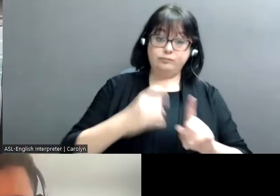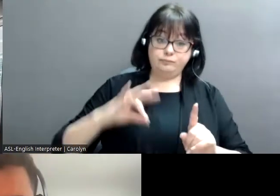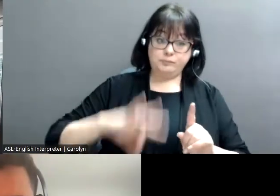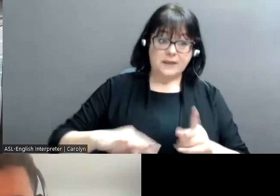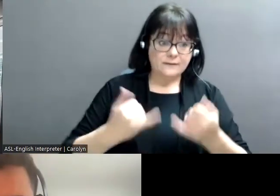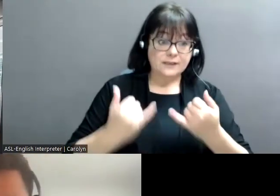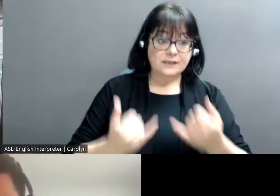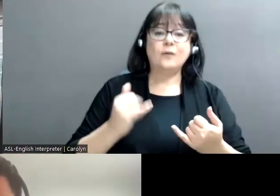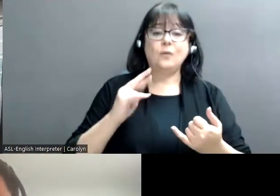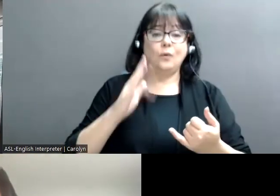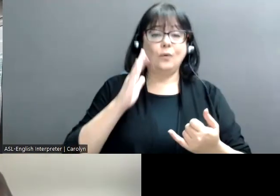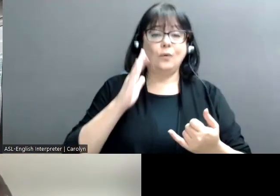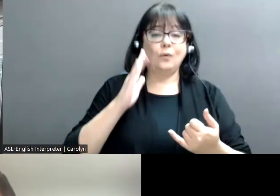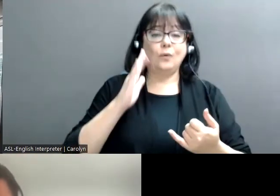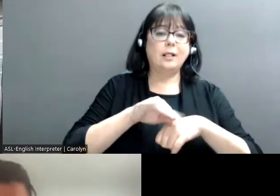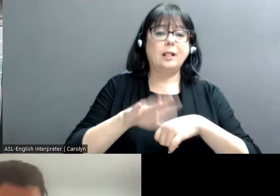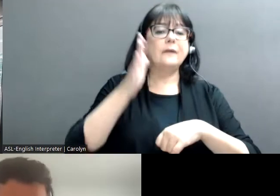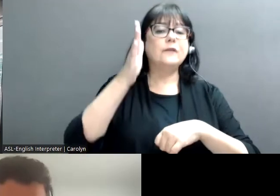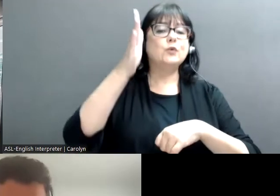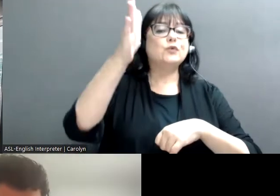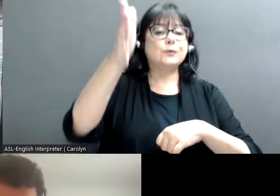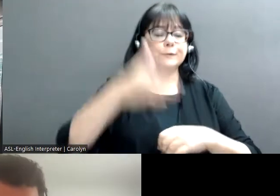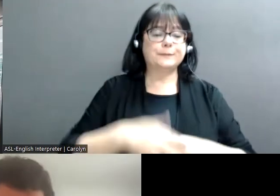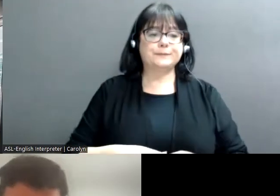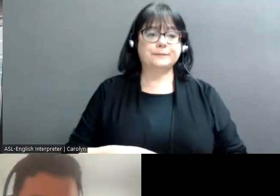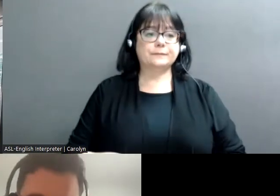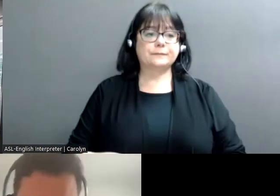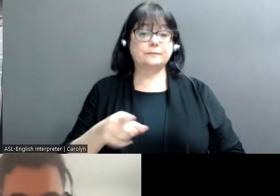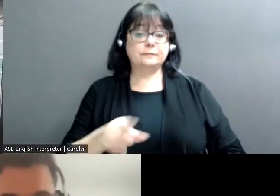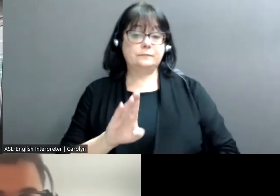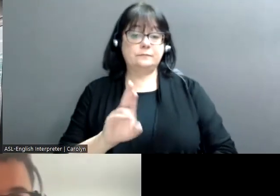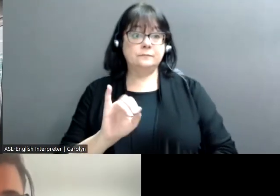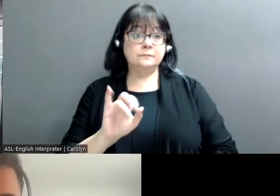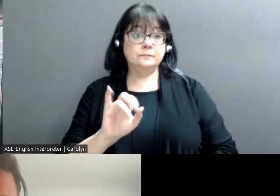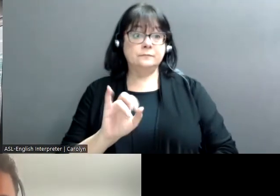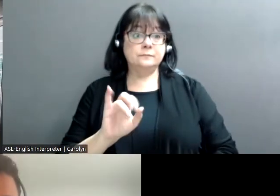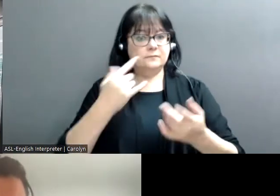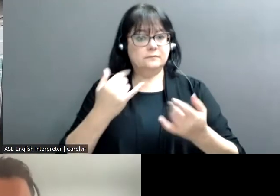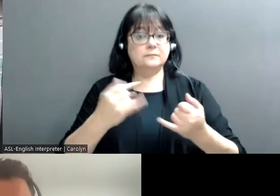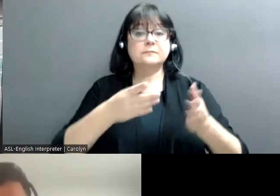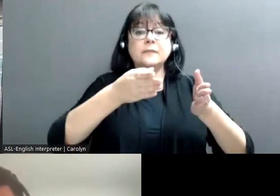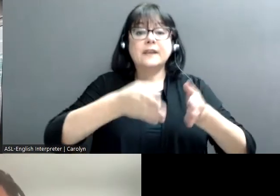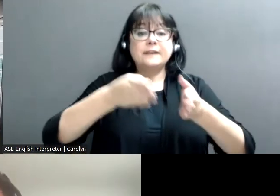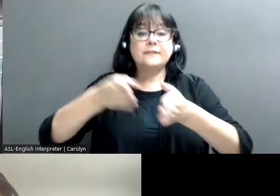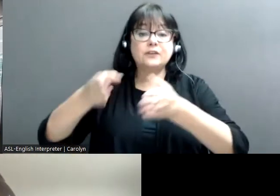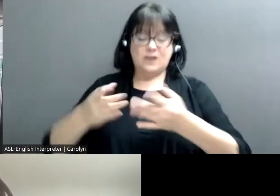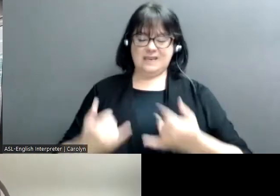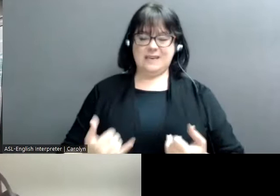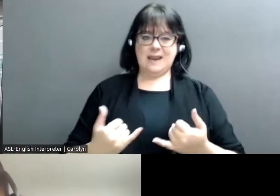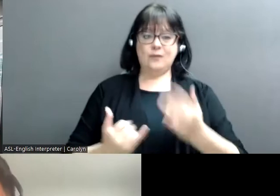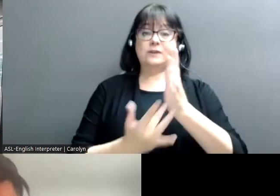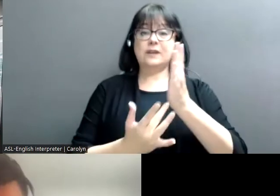the near future? Well, I think at an individual level, they're definitely making a difference. I think, especially, if we think